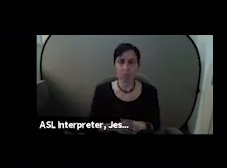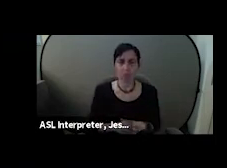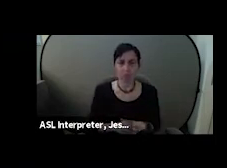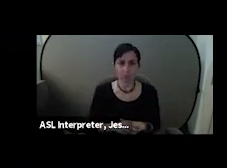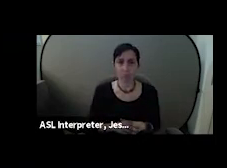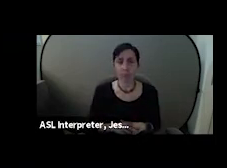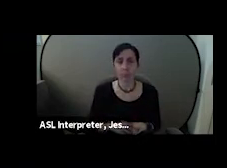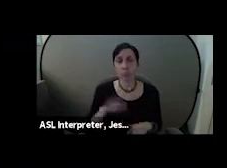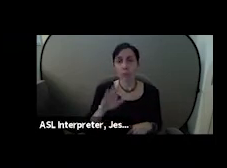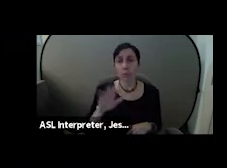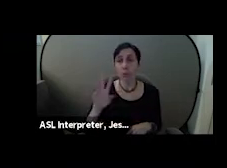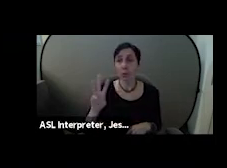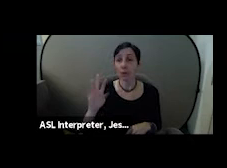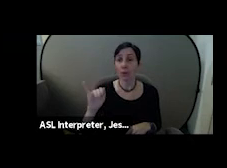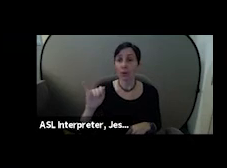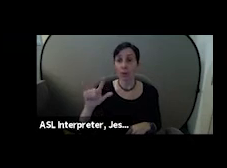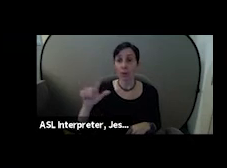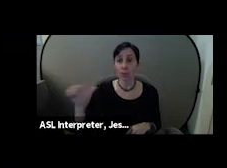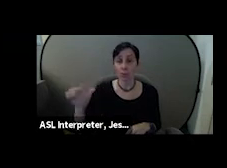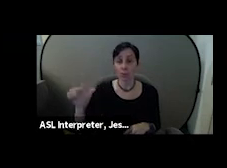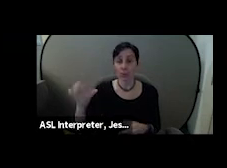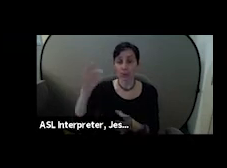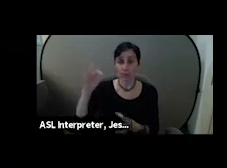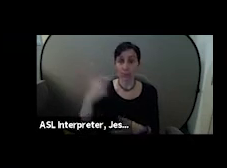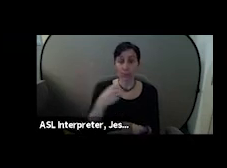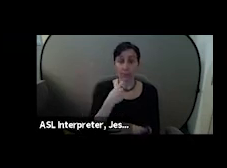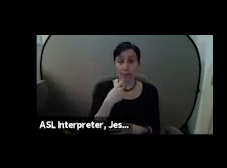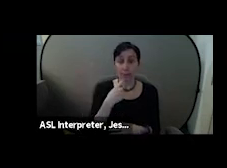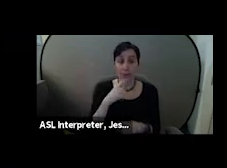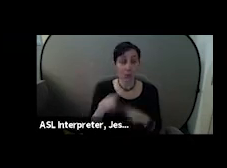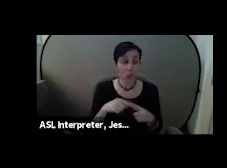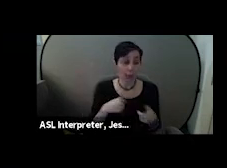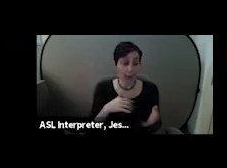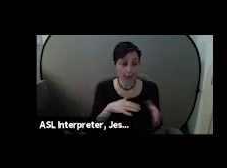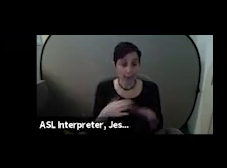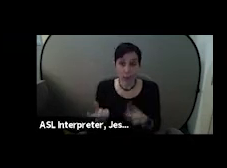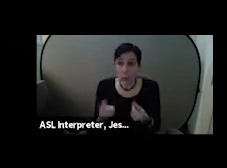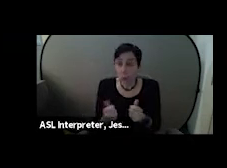your will can specify how you want your remains handled.